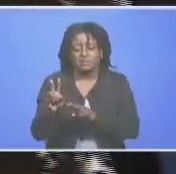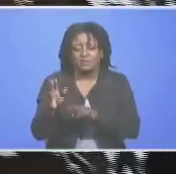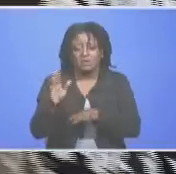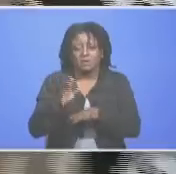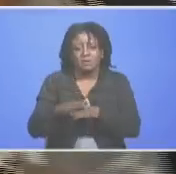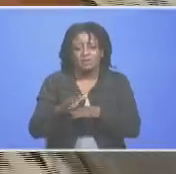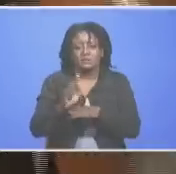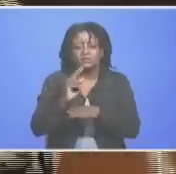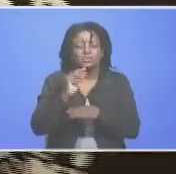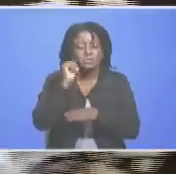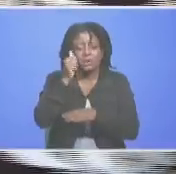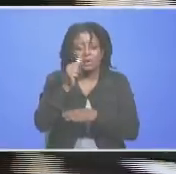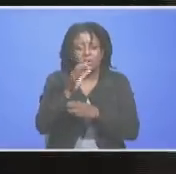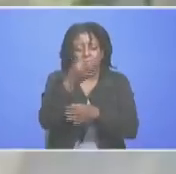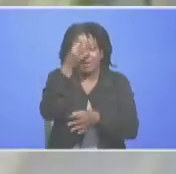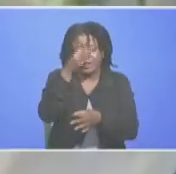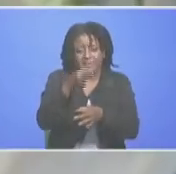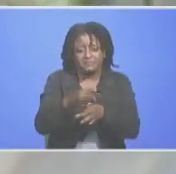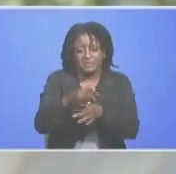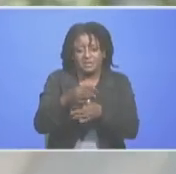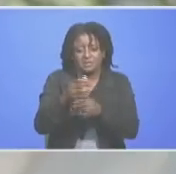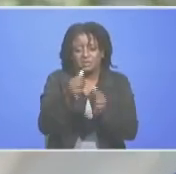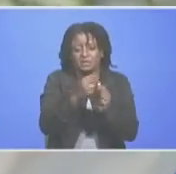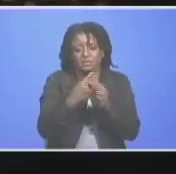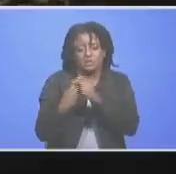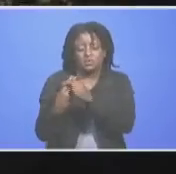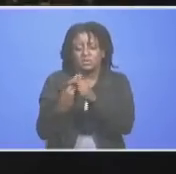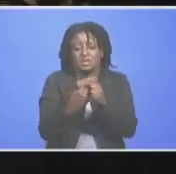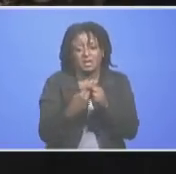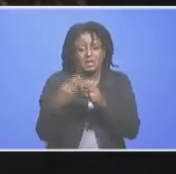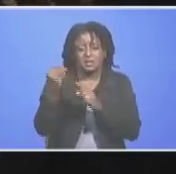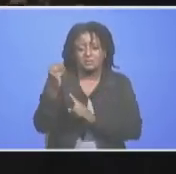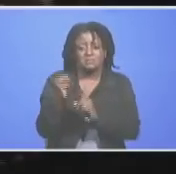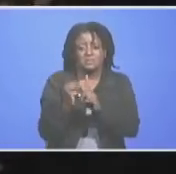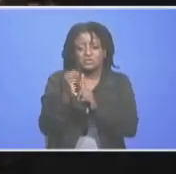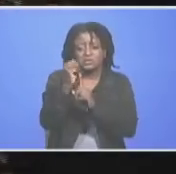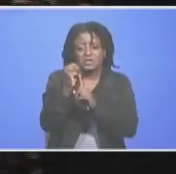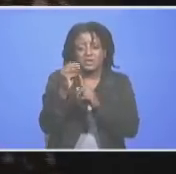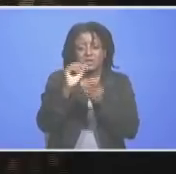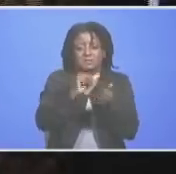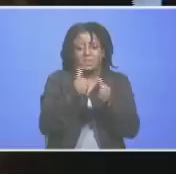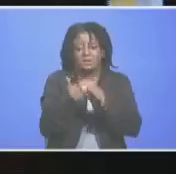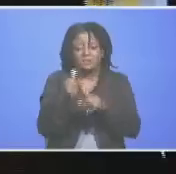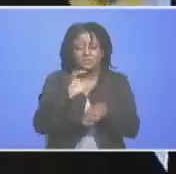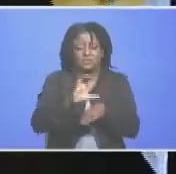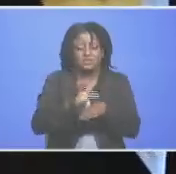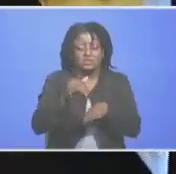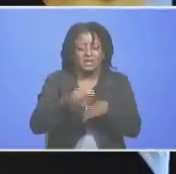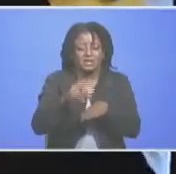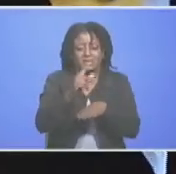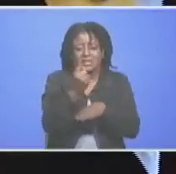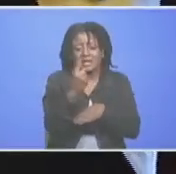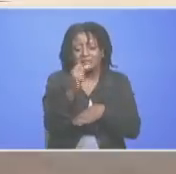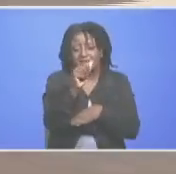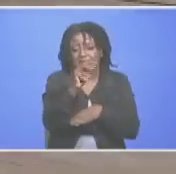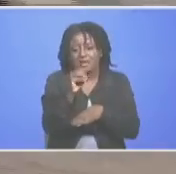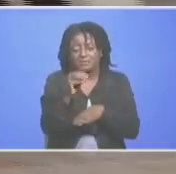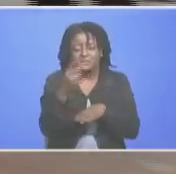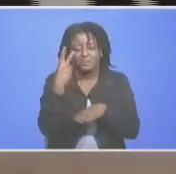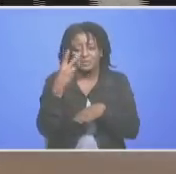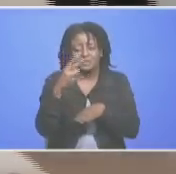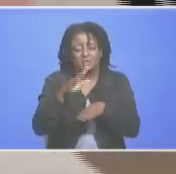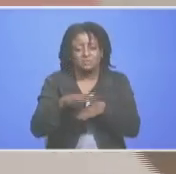held tomorrow at Faith United Missionary Baptist Church at 11 a.m. It will be broadcasted right here on the ZNS